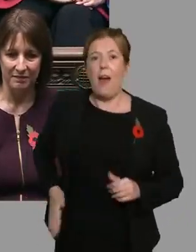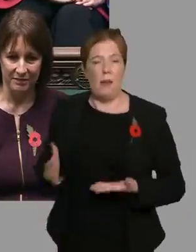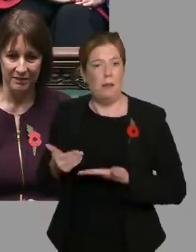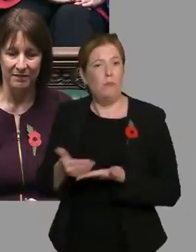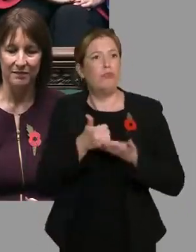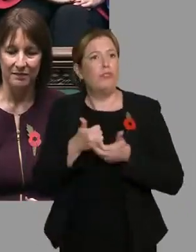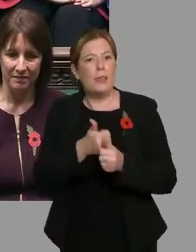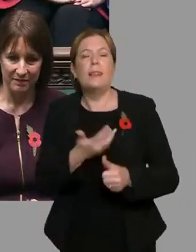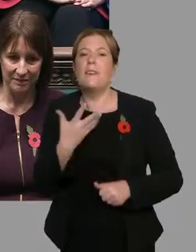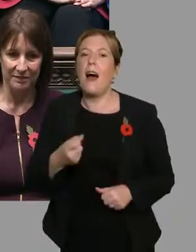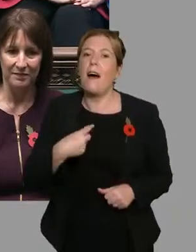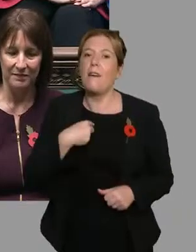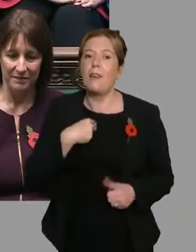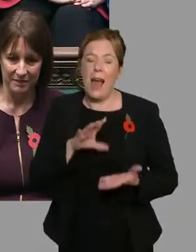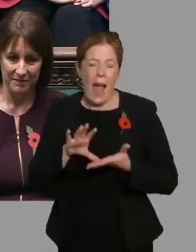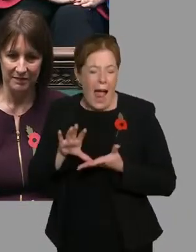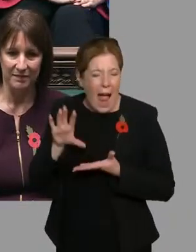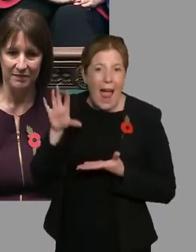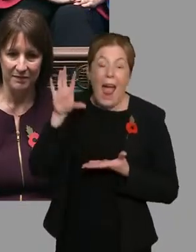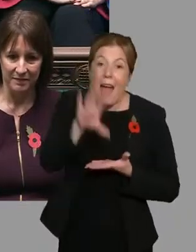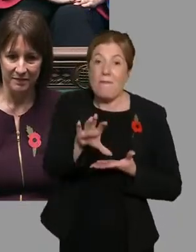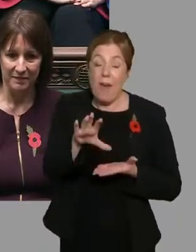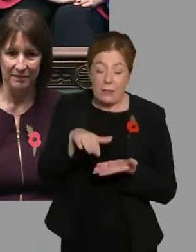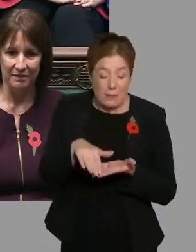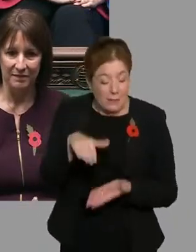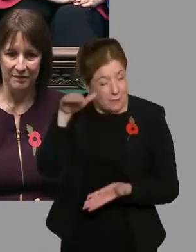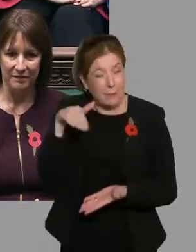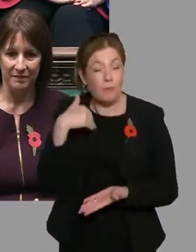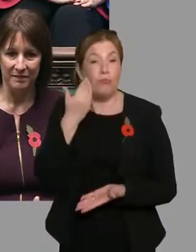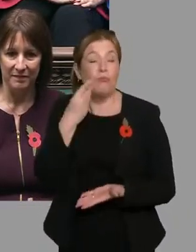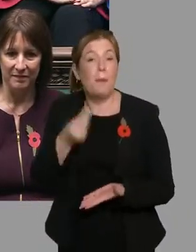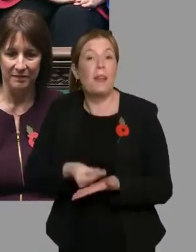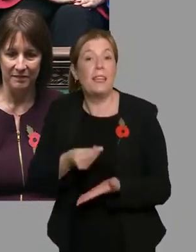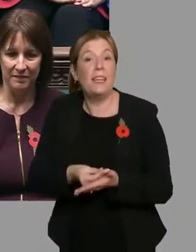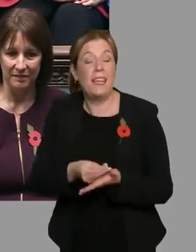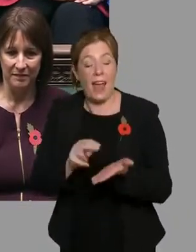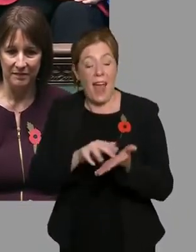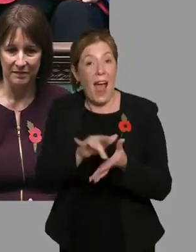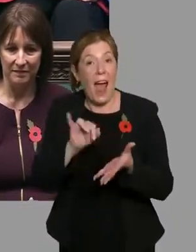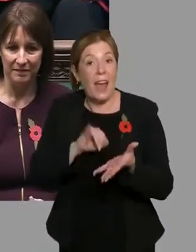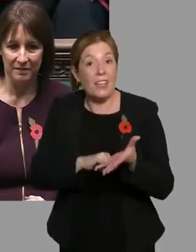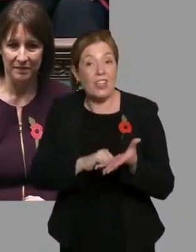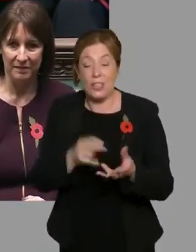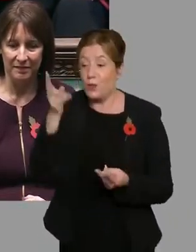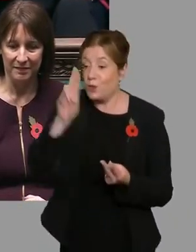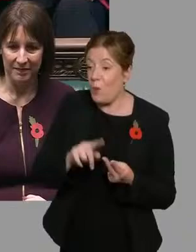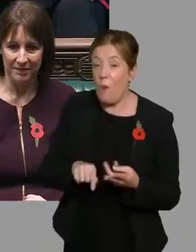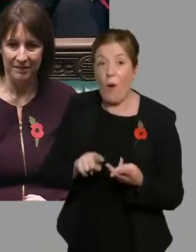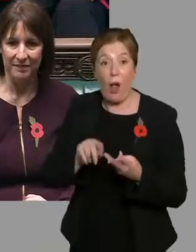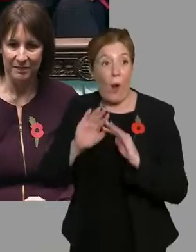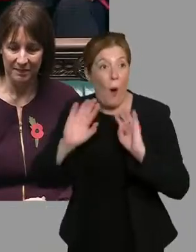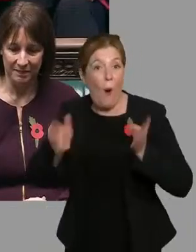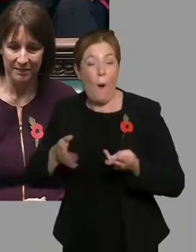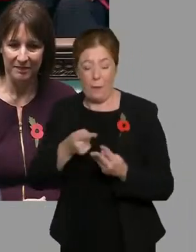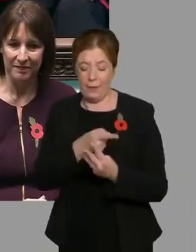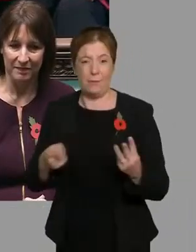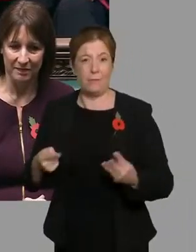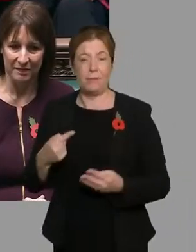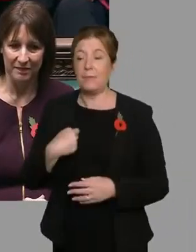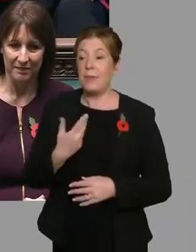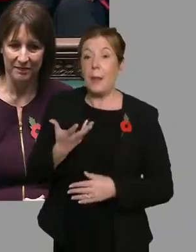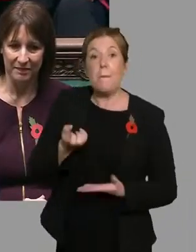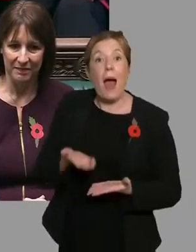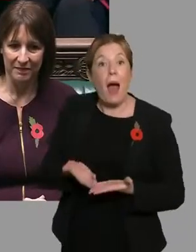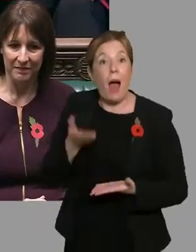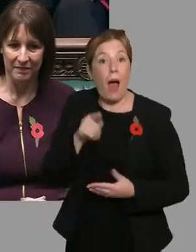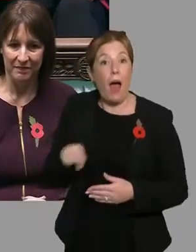a generation in the NHS, in schools and homes. We've given a pay rise to the 3 million lowest paid. Now,